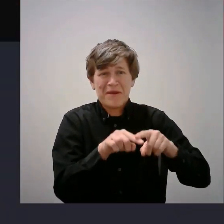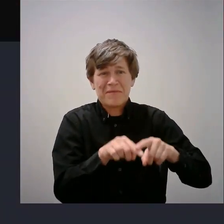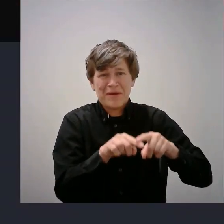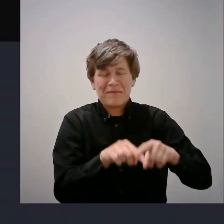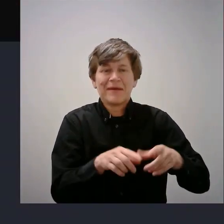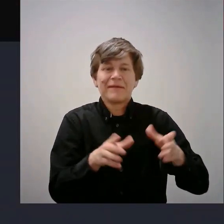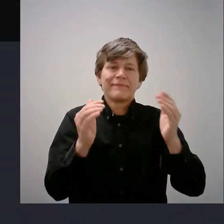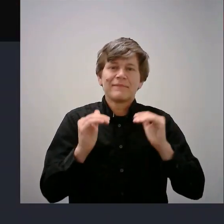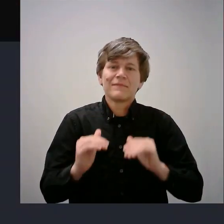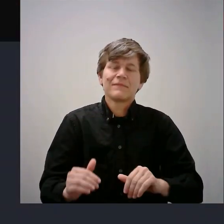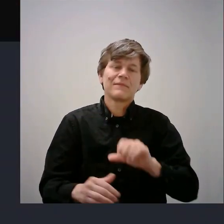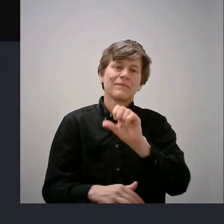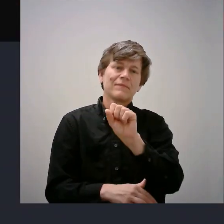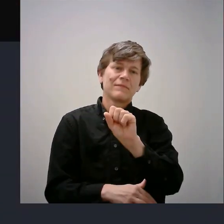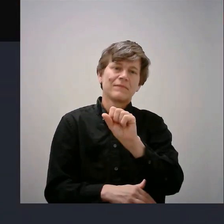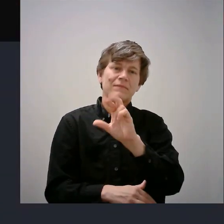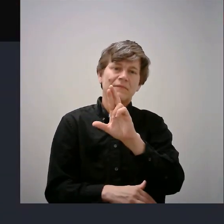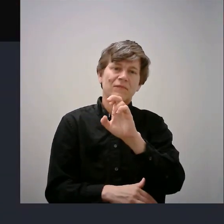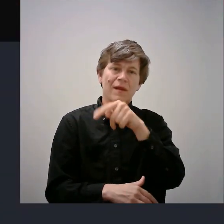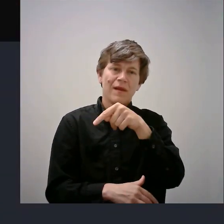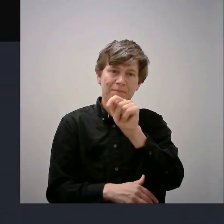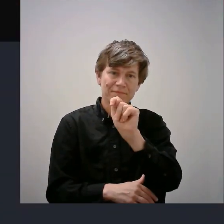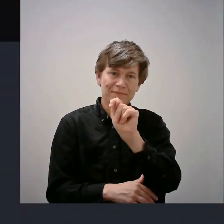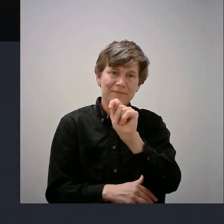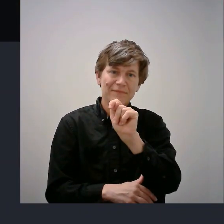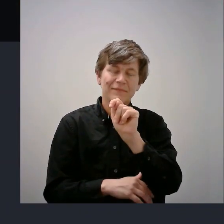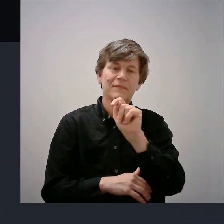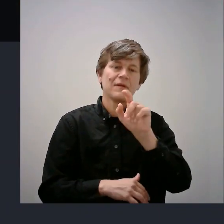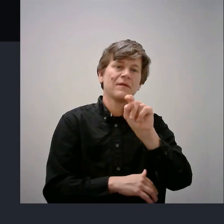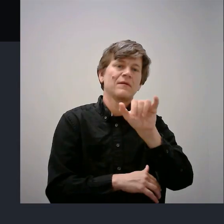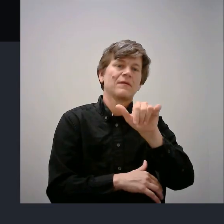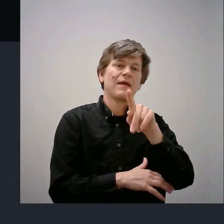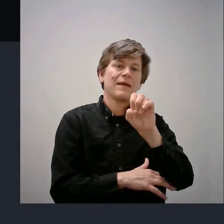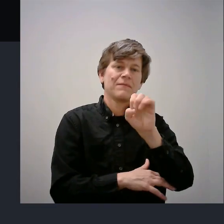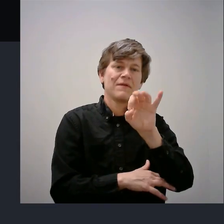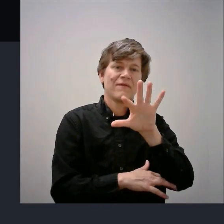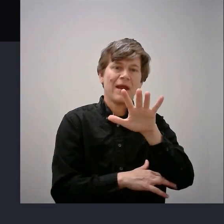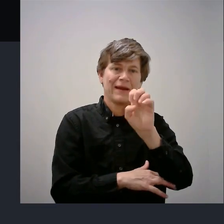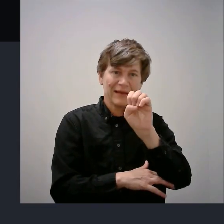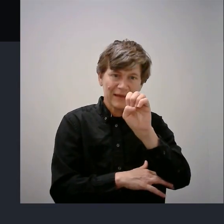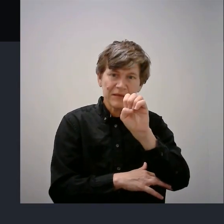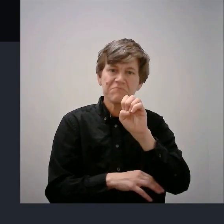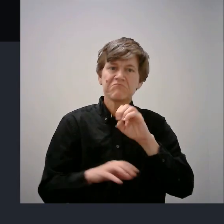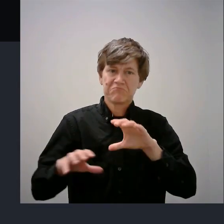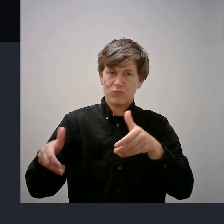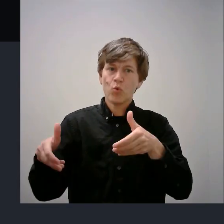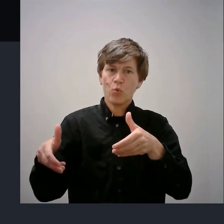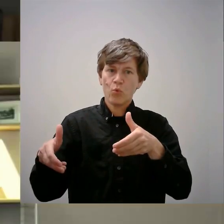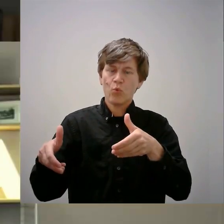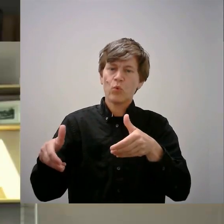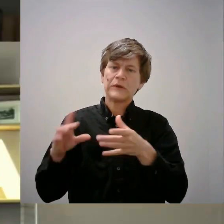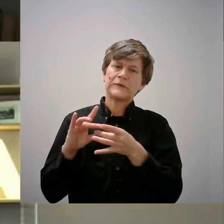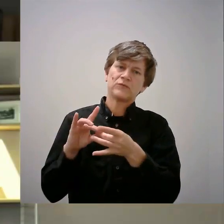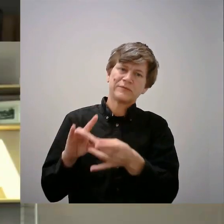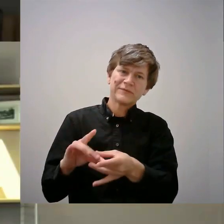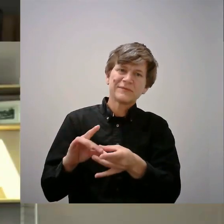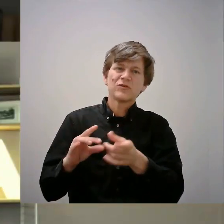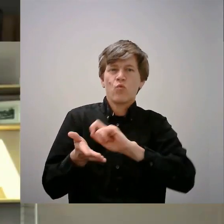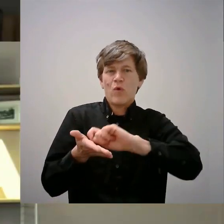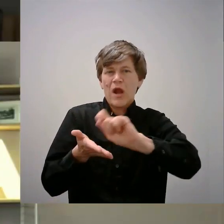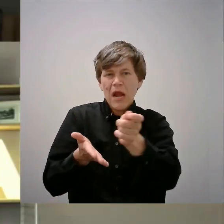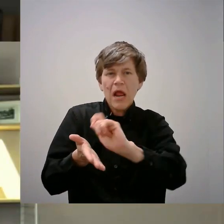Let's move on to script typefaces. And these are the typefaces that more or less relate to